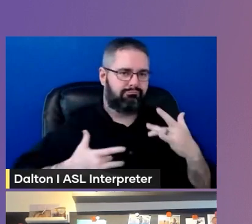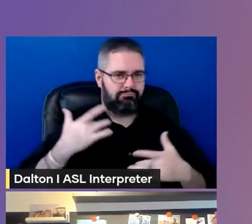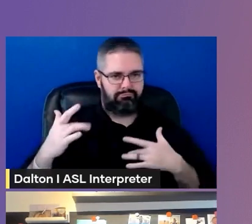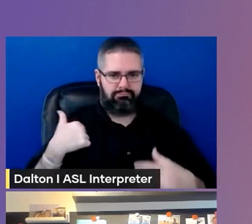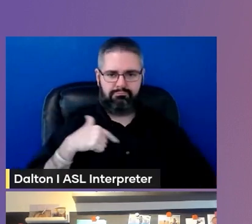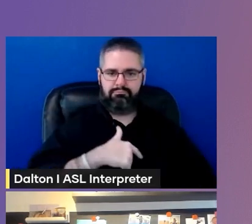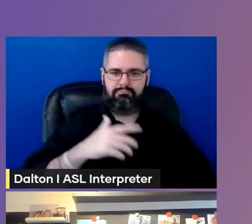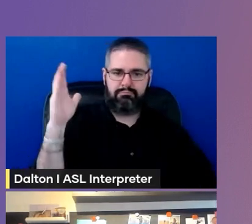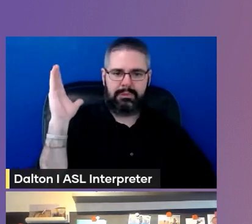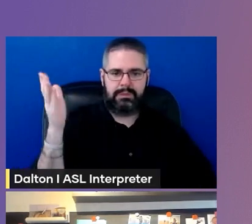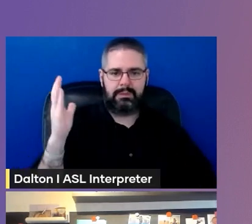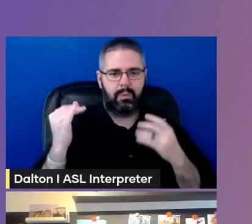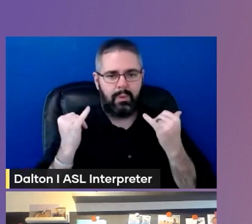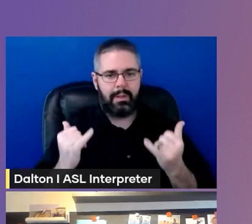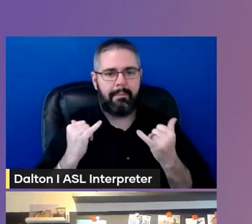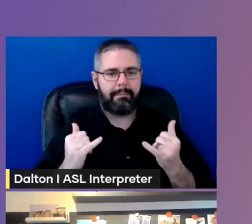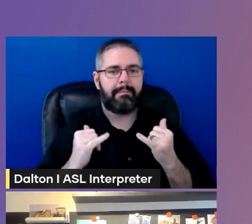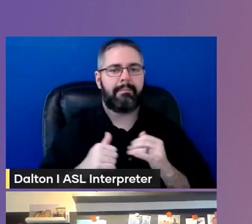today.